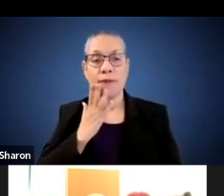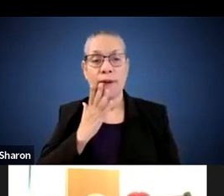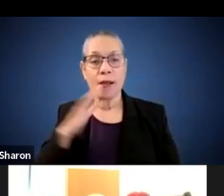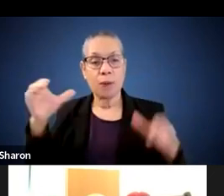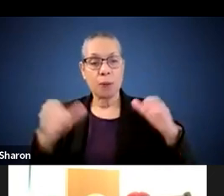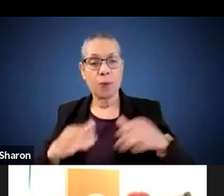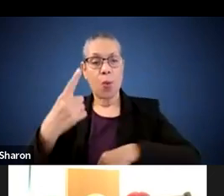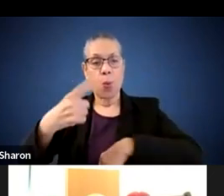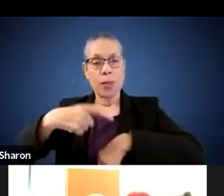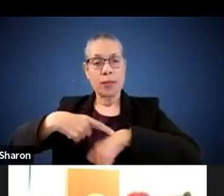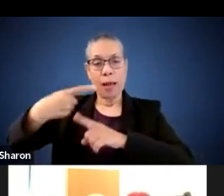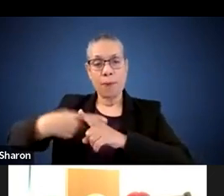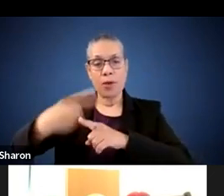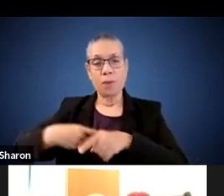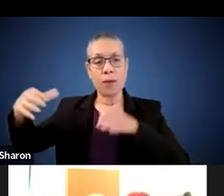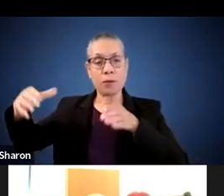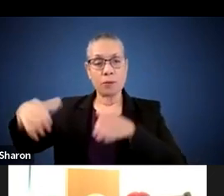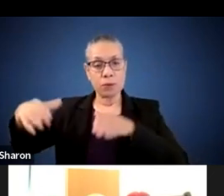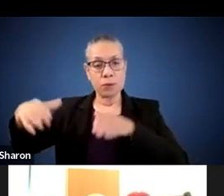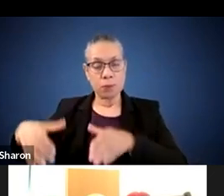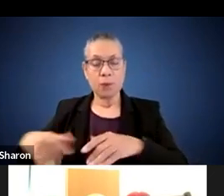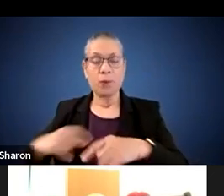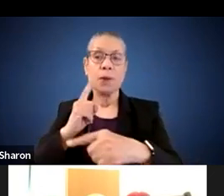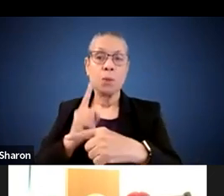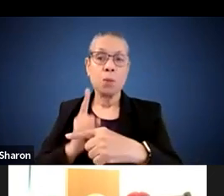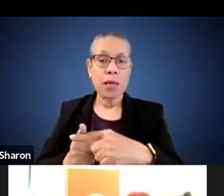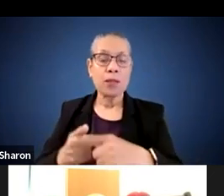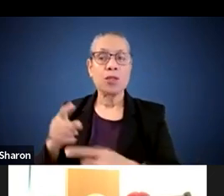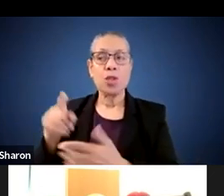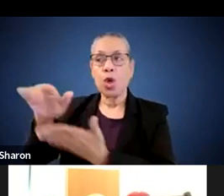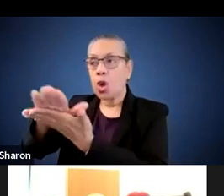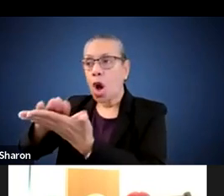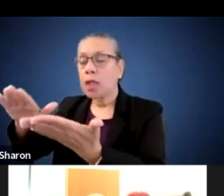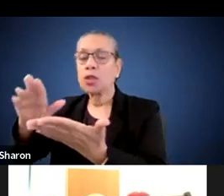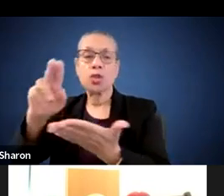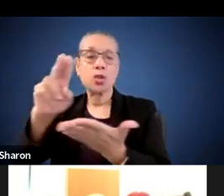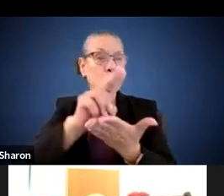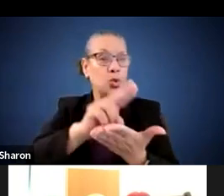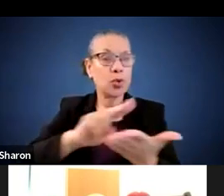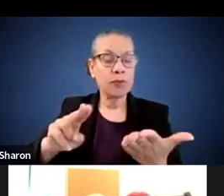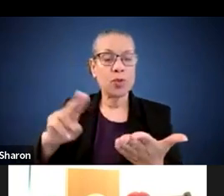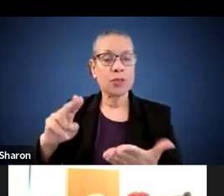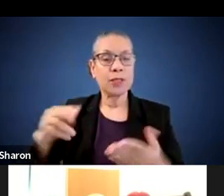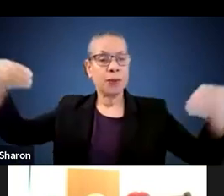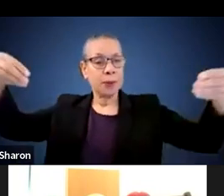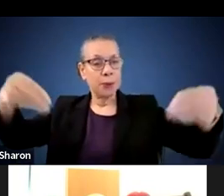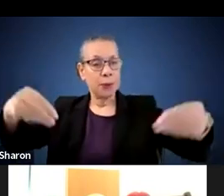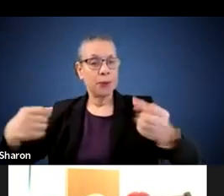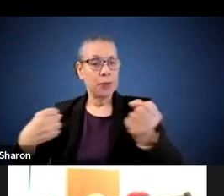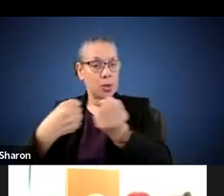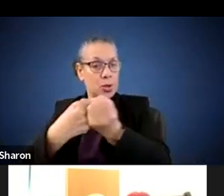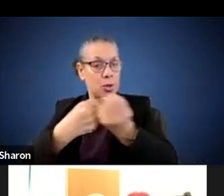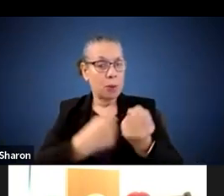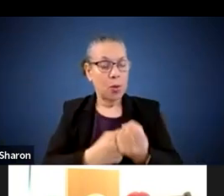once a month and then we also use it as an opportunity to have colleges and universities co-sponsor it with us and so they come in